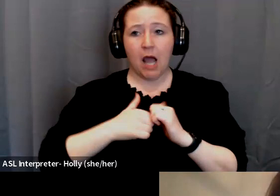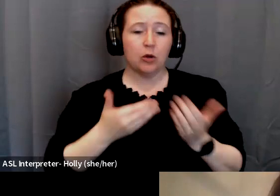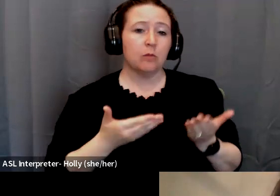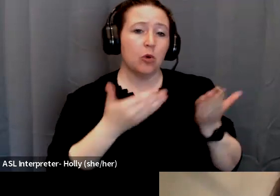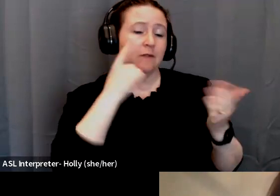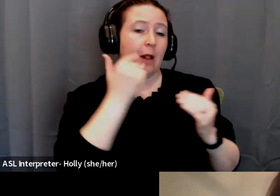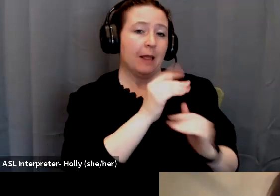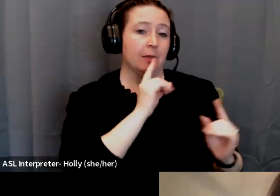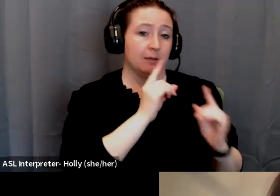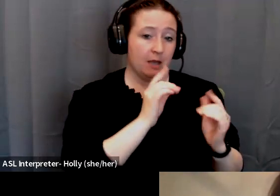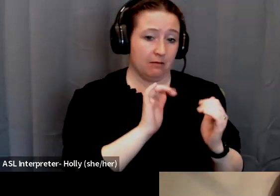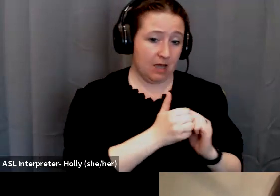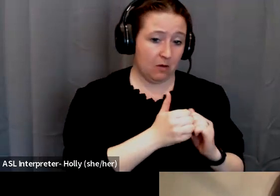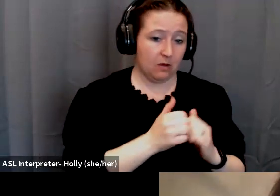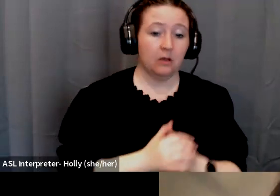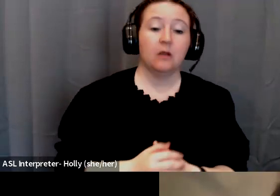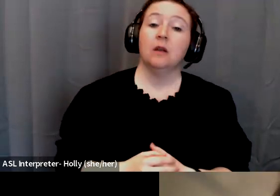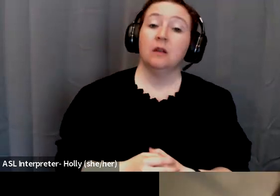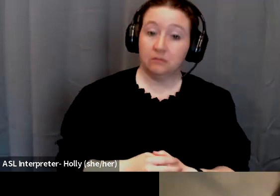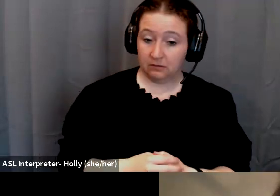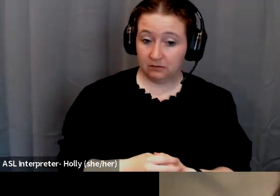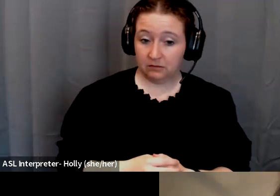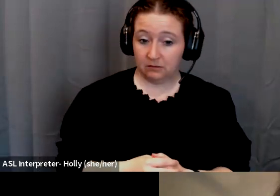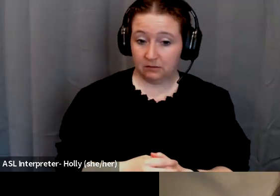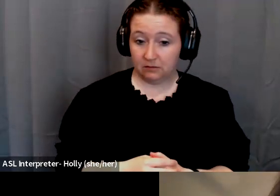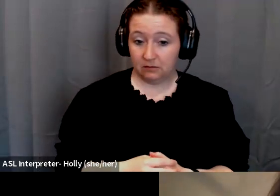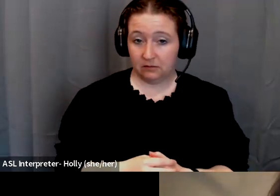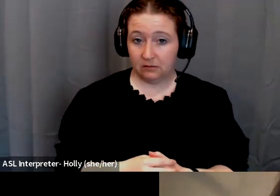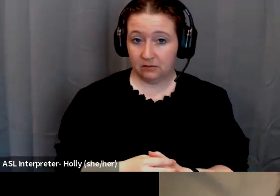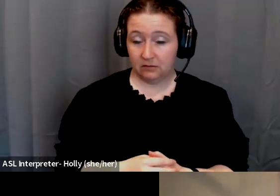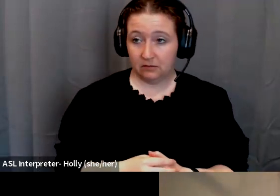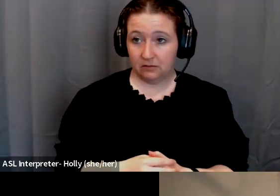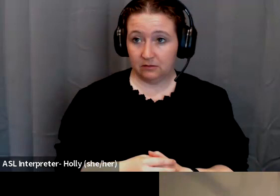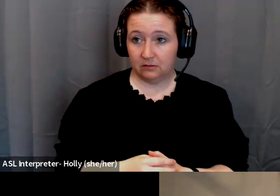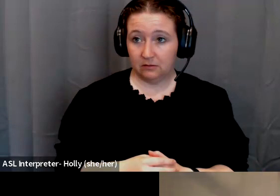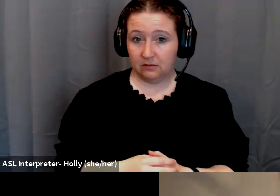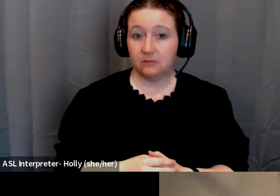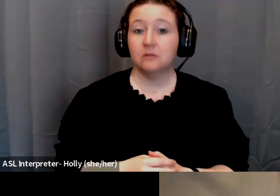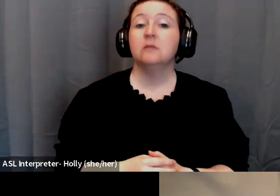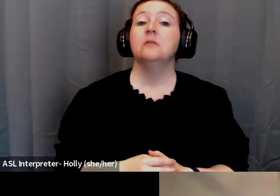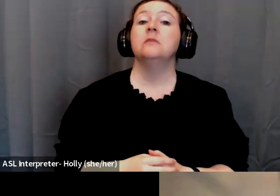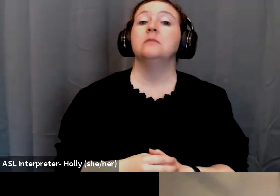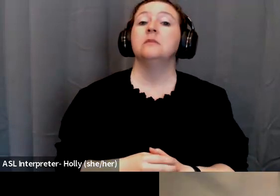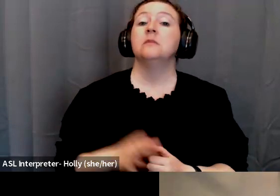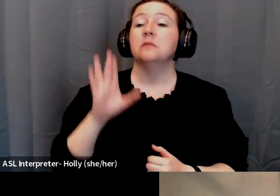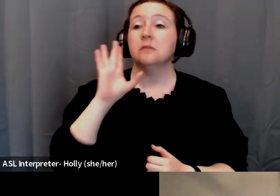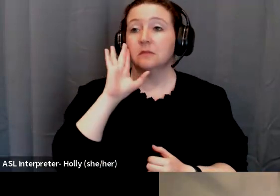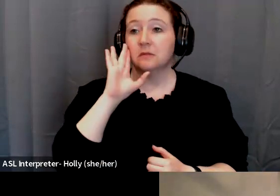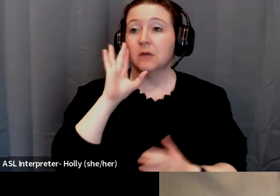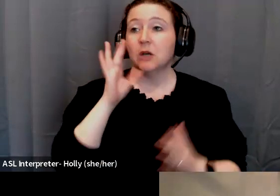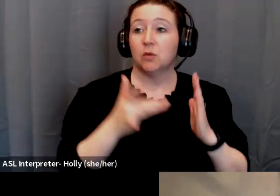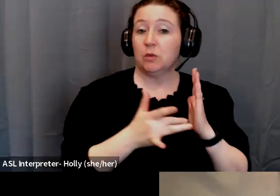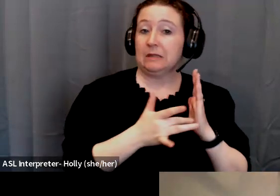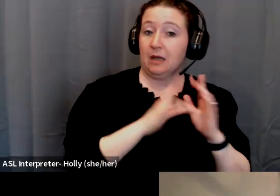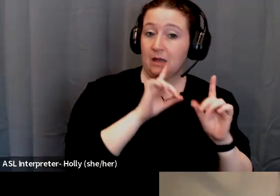Well, again, I will get to the technical answer from Robert's rules,